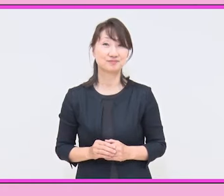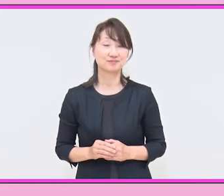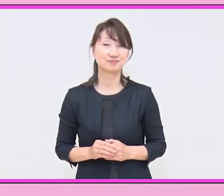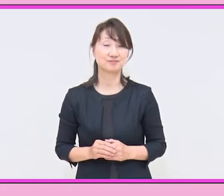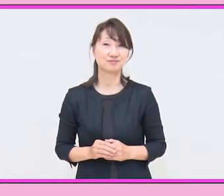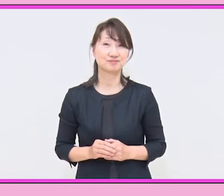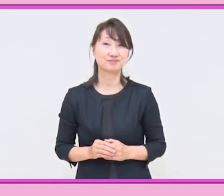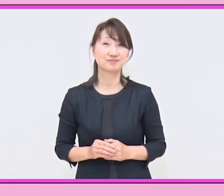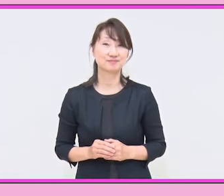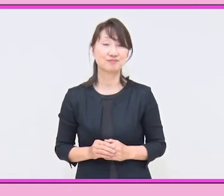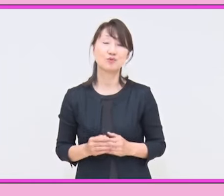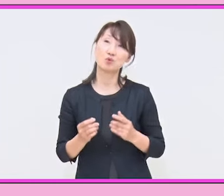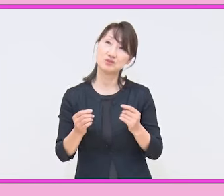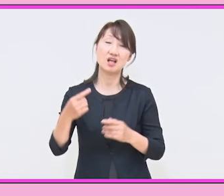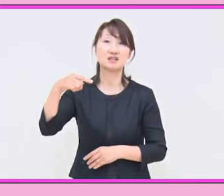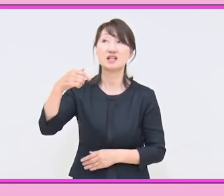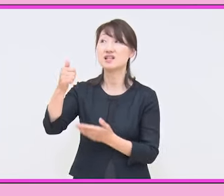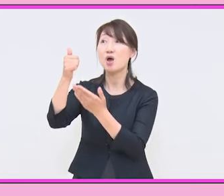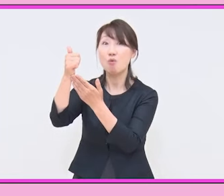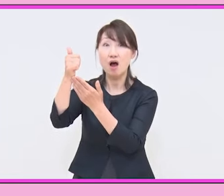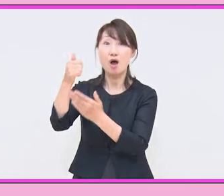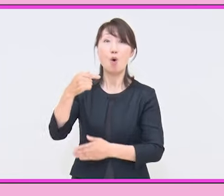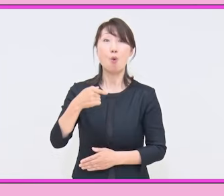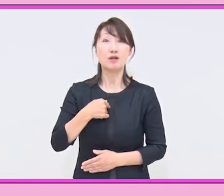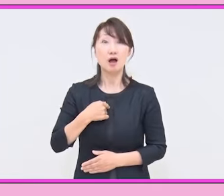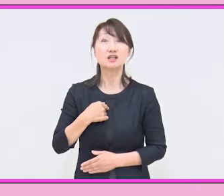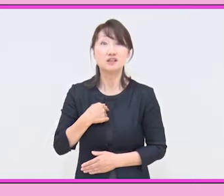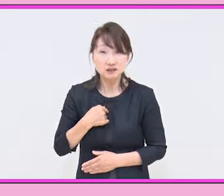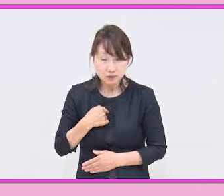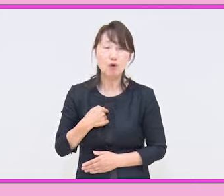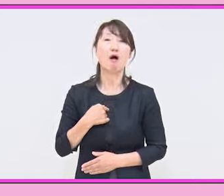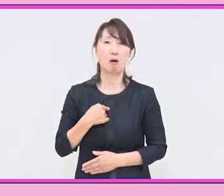He made me believe that